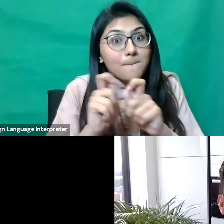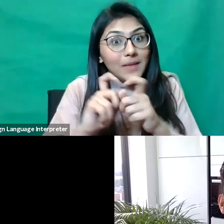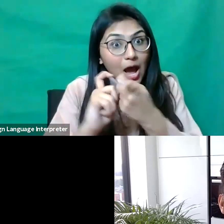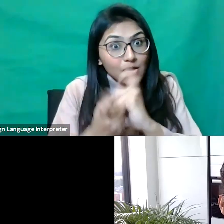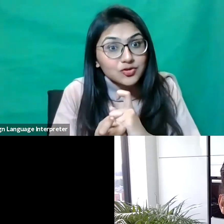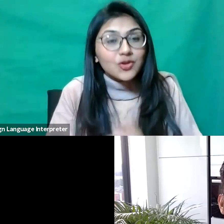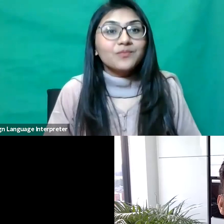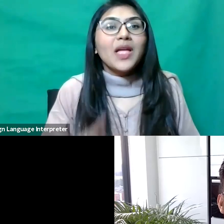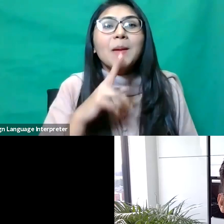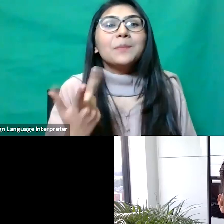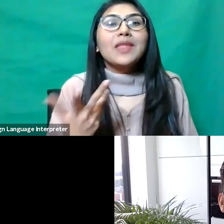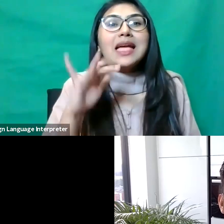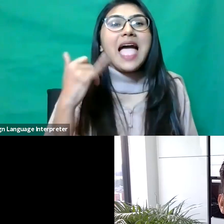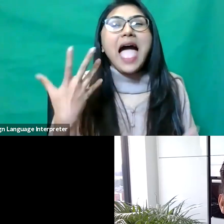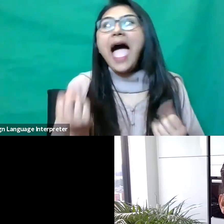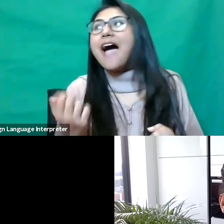what's it called? If there's no